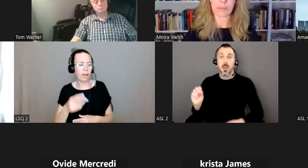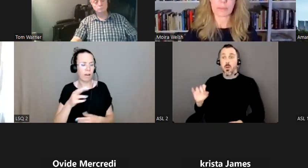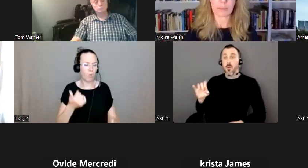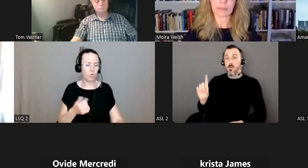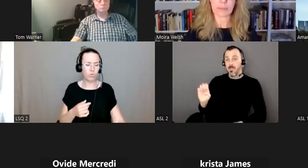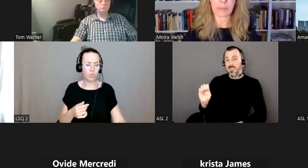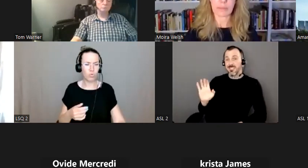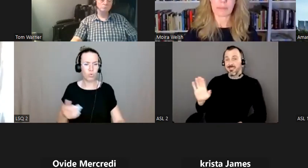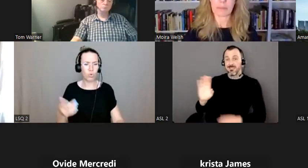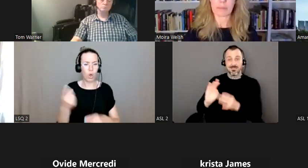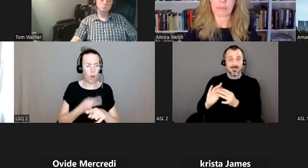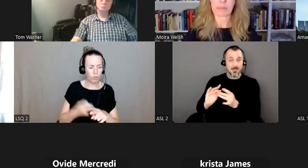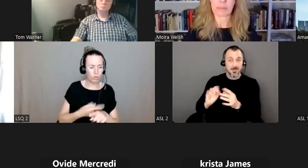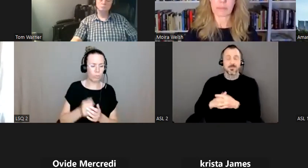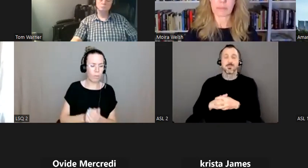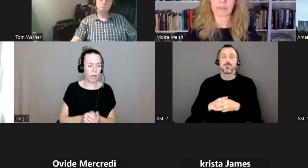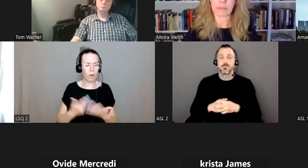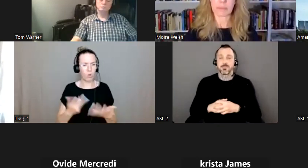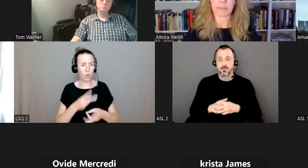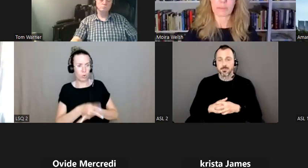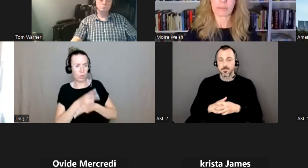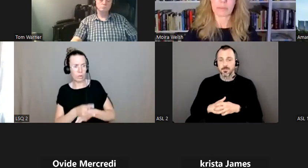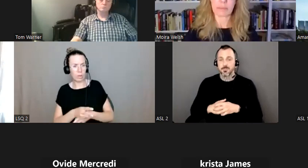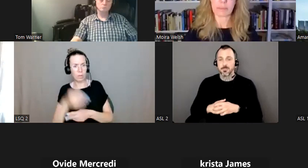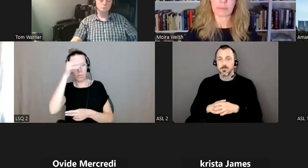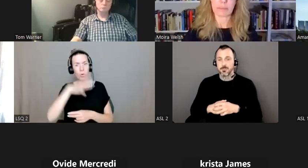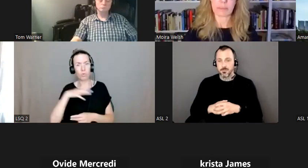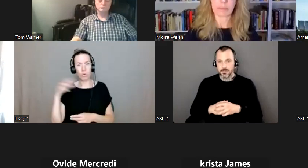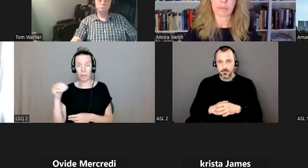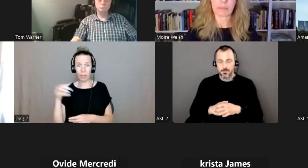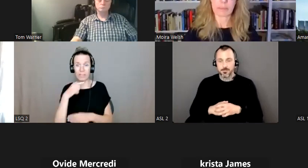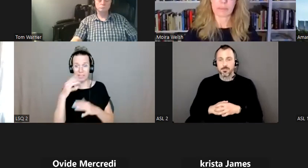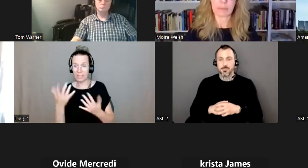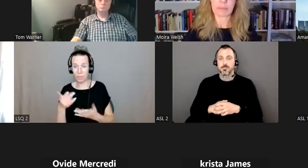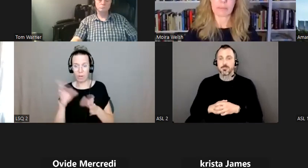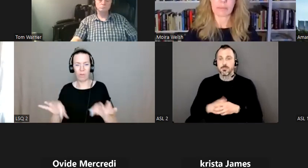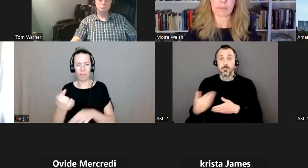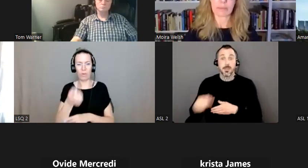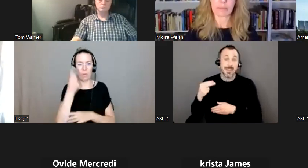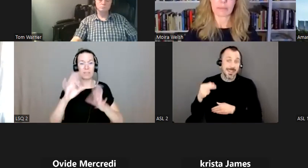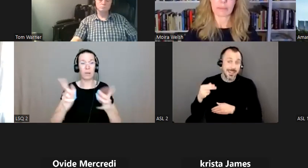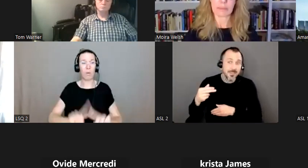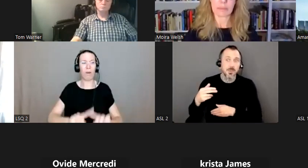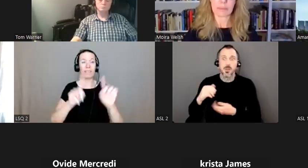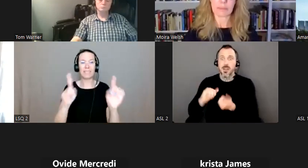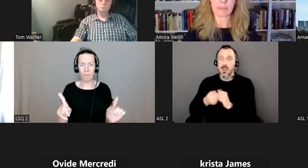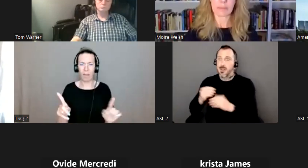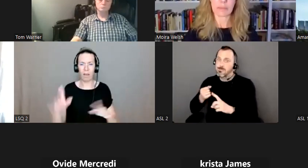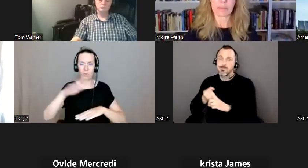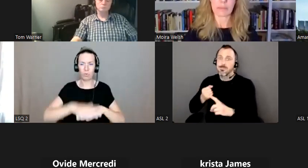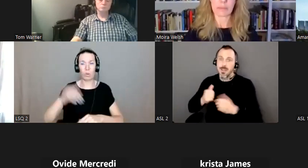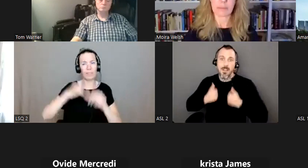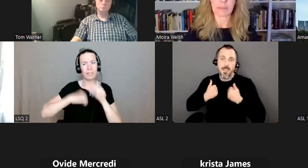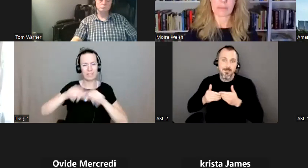saying, like, we also have to know what are the particular intersectional differences about how histories are going to impact people's lives,